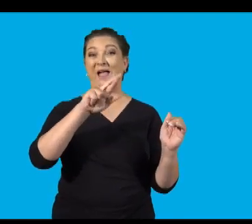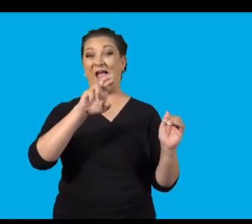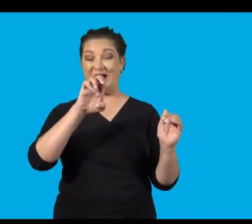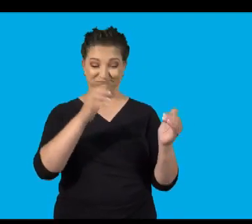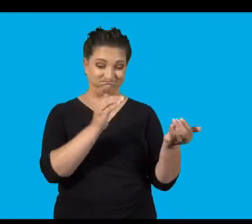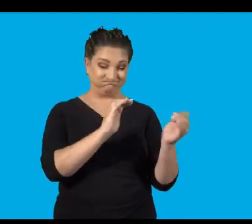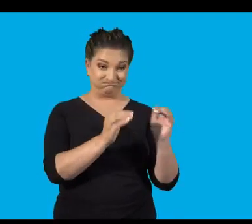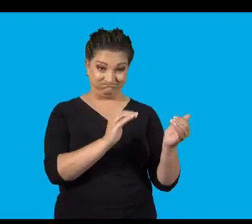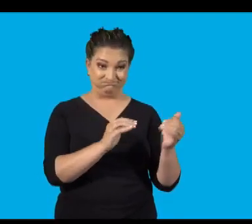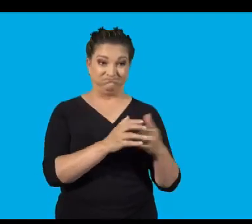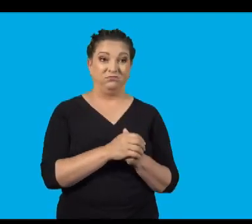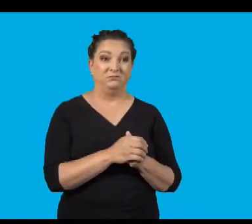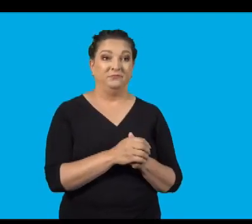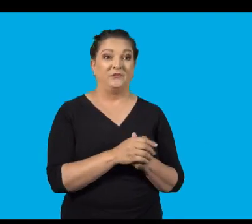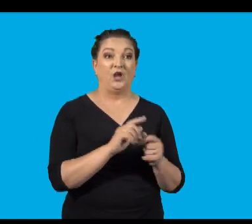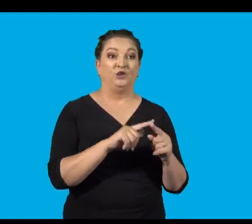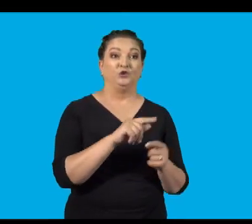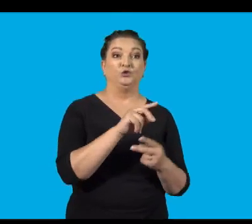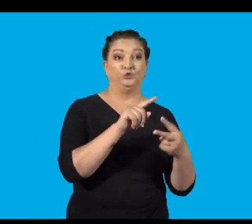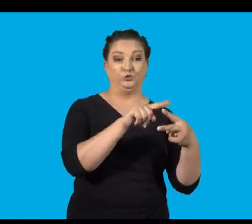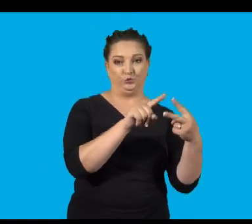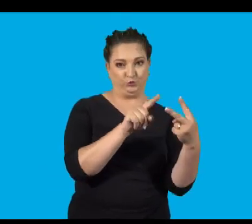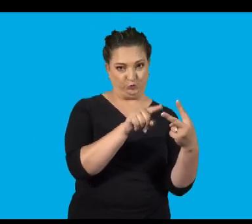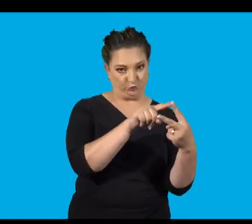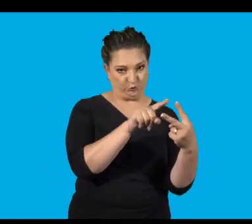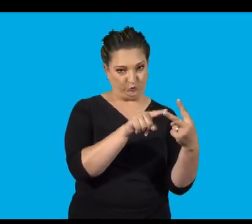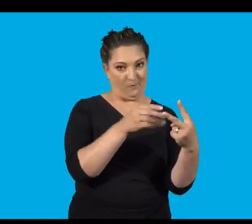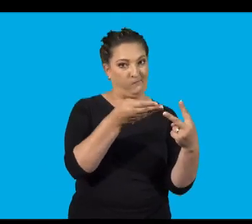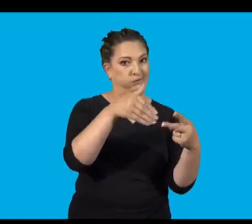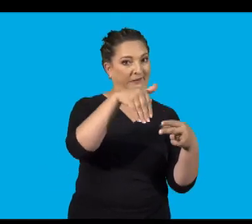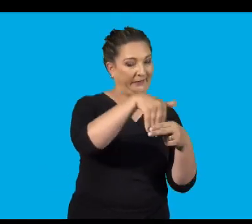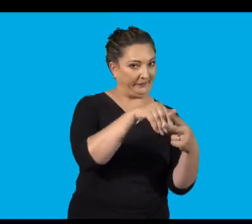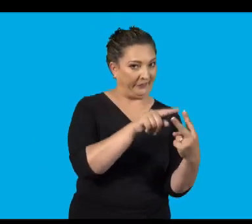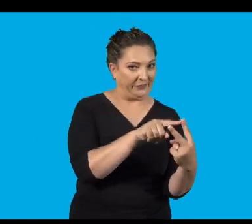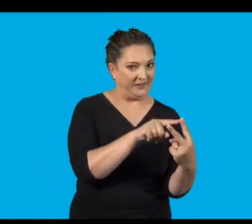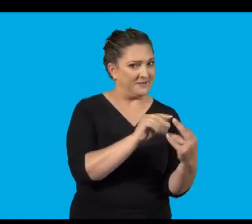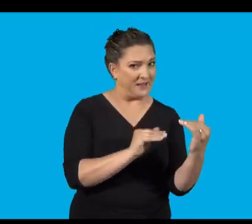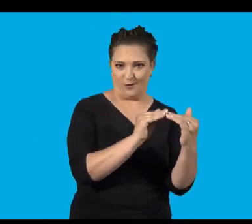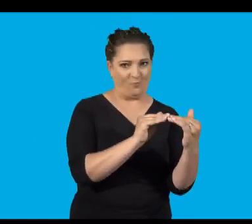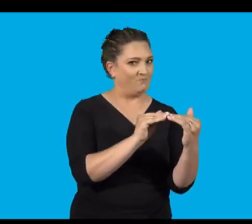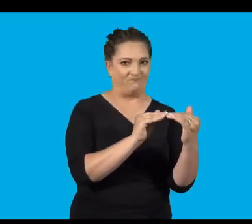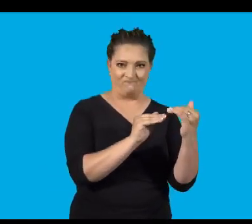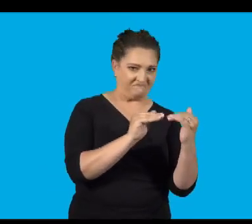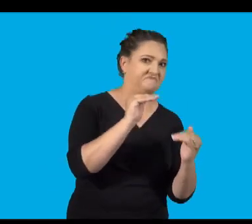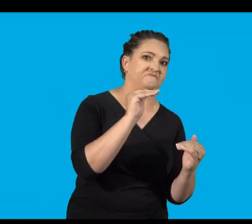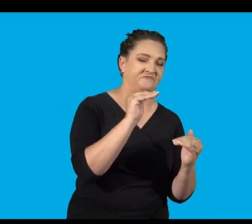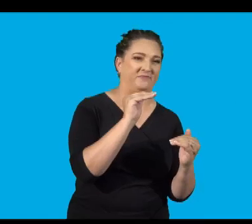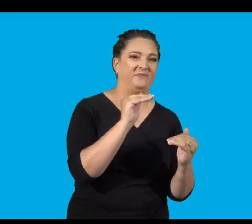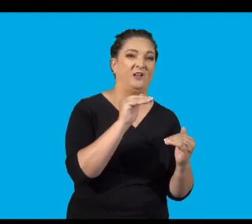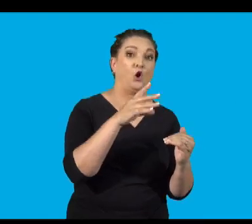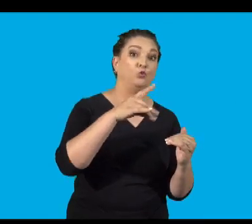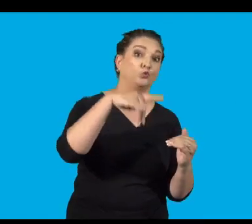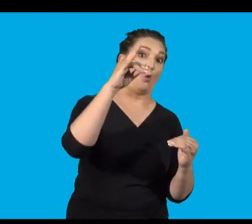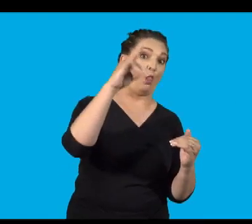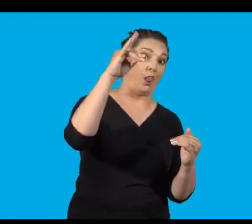comparing, then we have two things, all right? And they are not equal in status, so therefore we